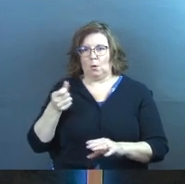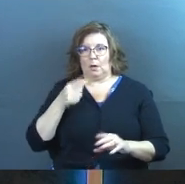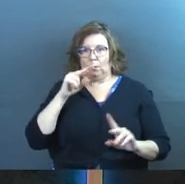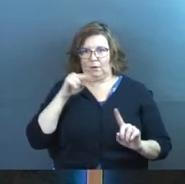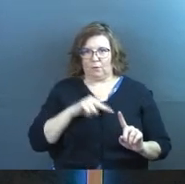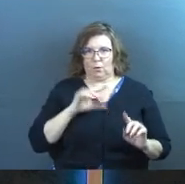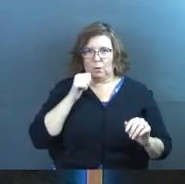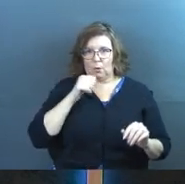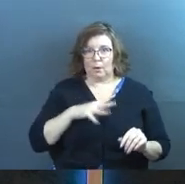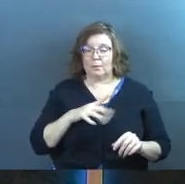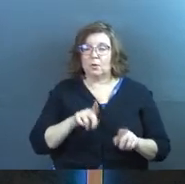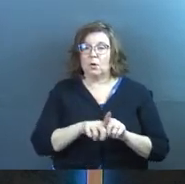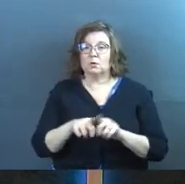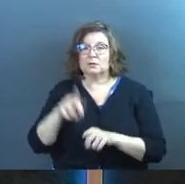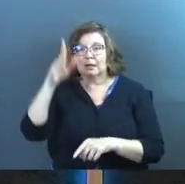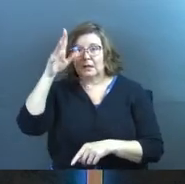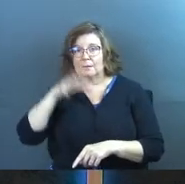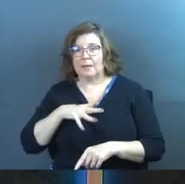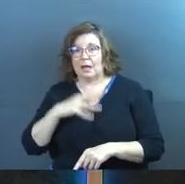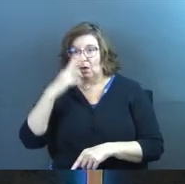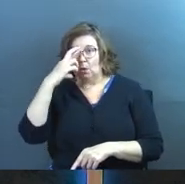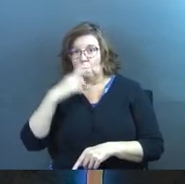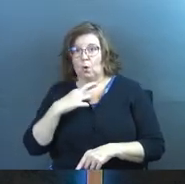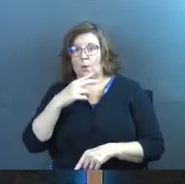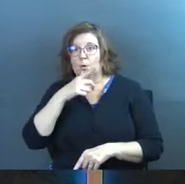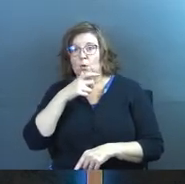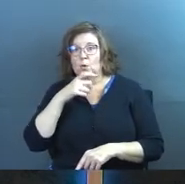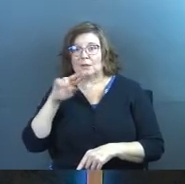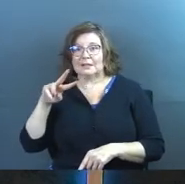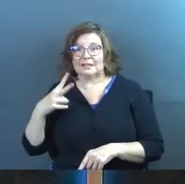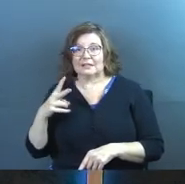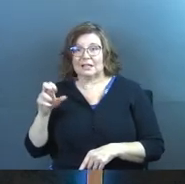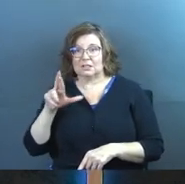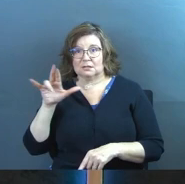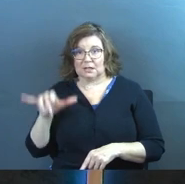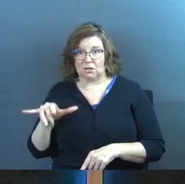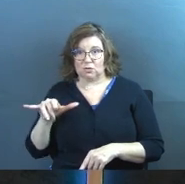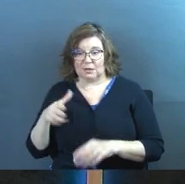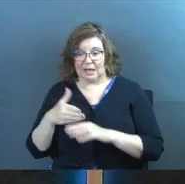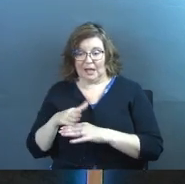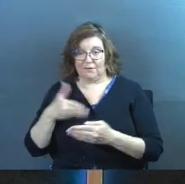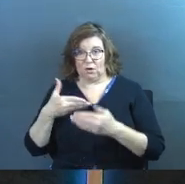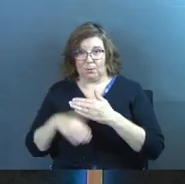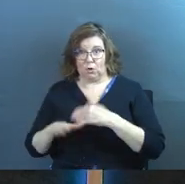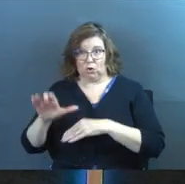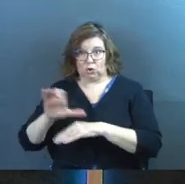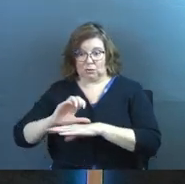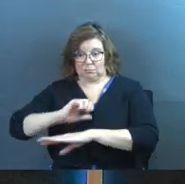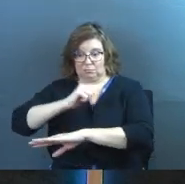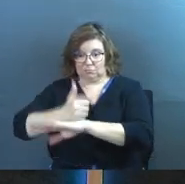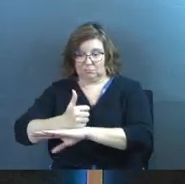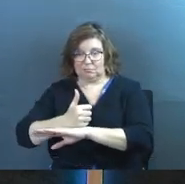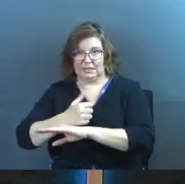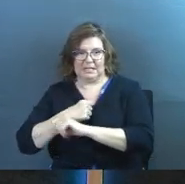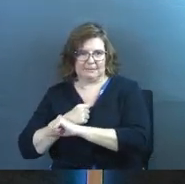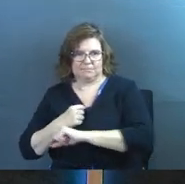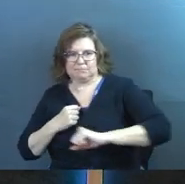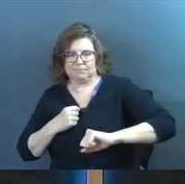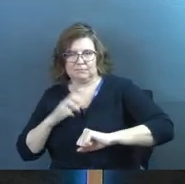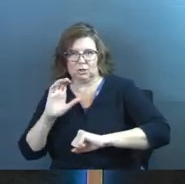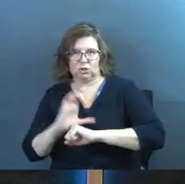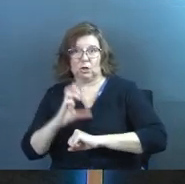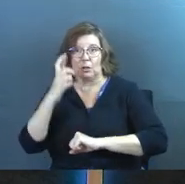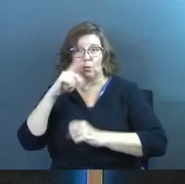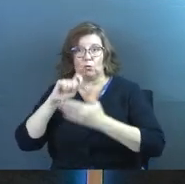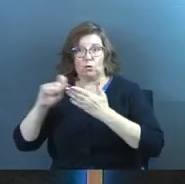women. There was a man in Rome who, in the second century, after the birth of the church, he came against the church, this